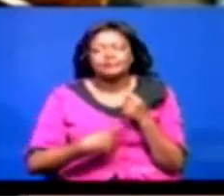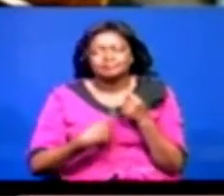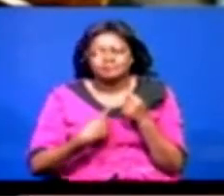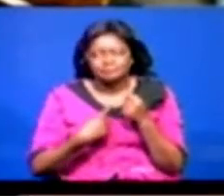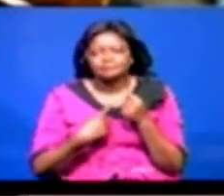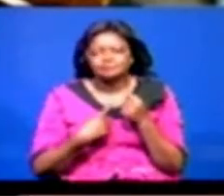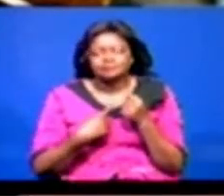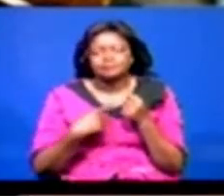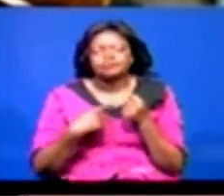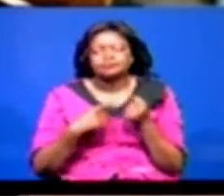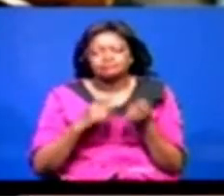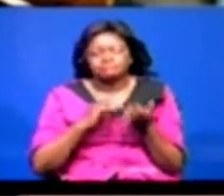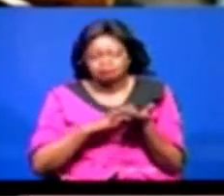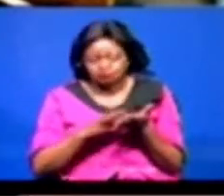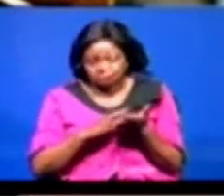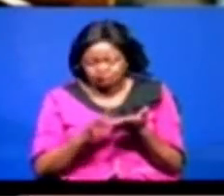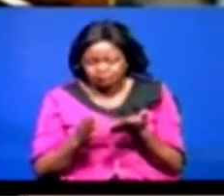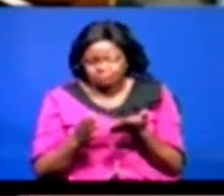KIMS kits,